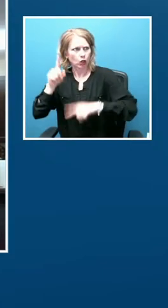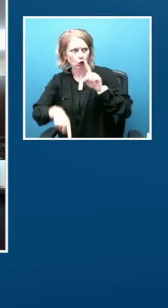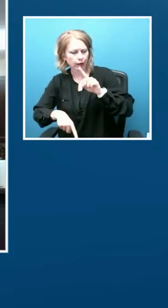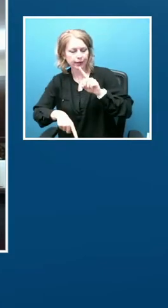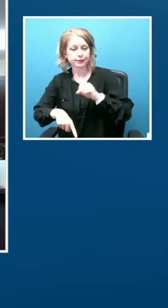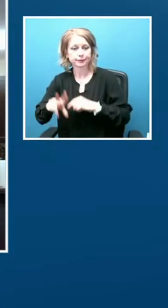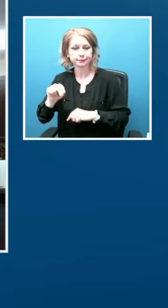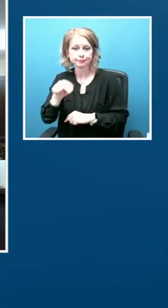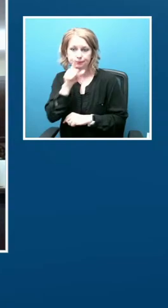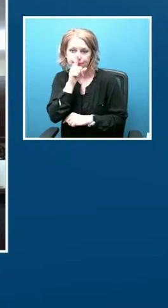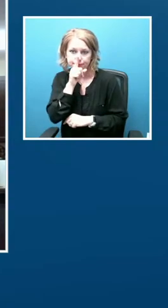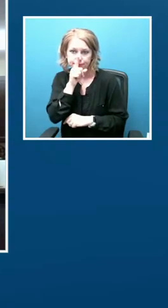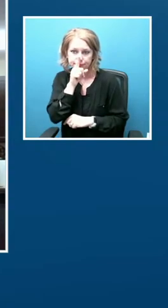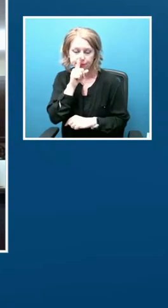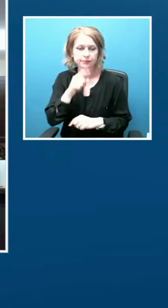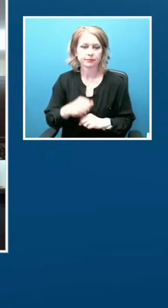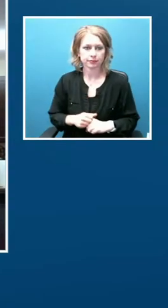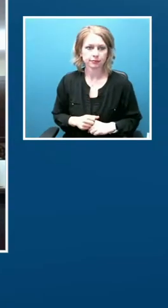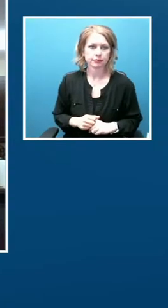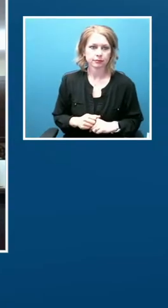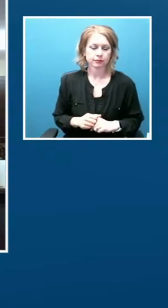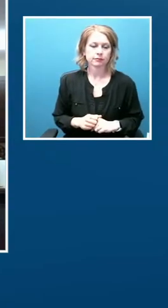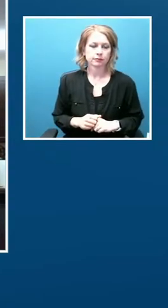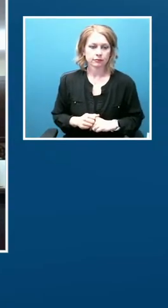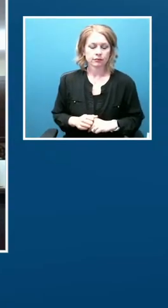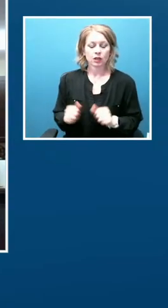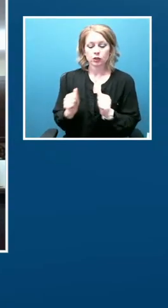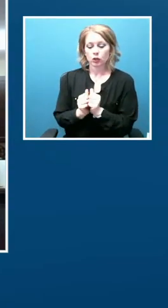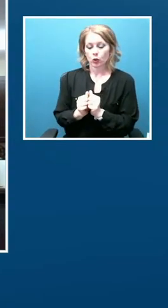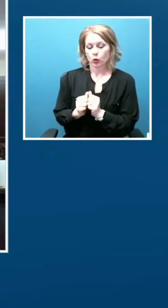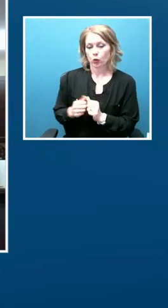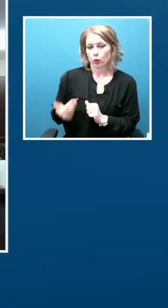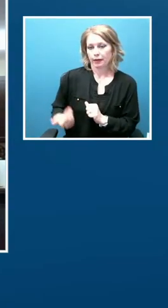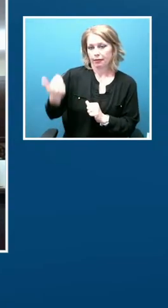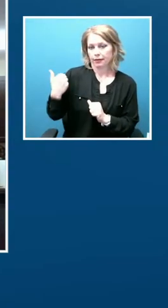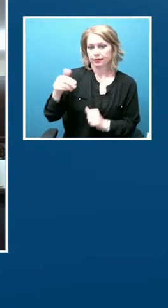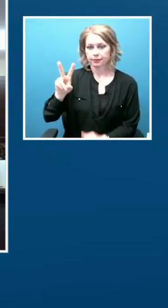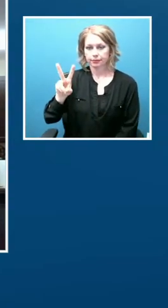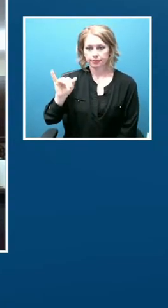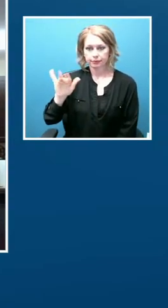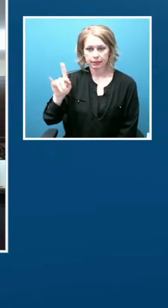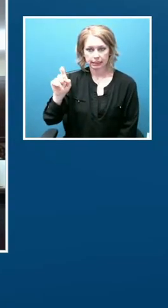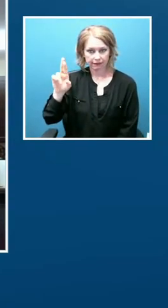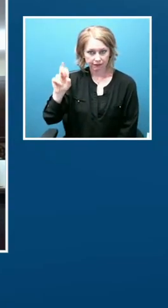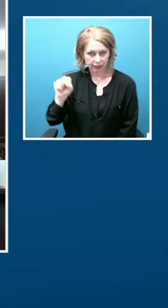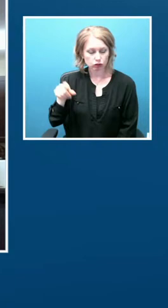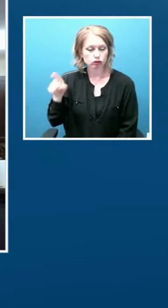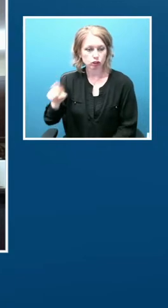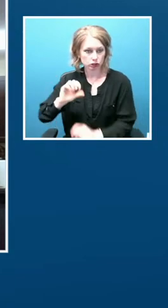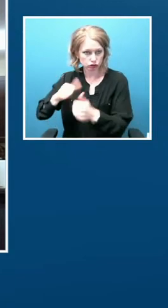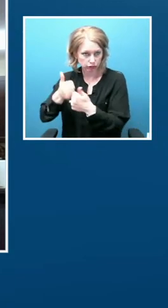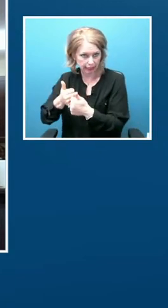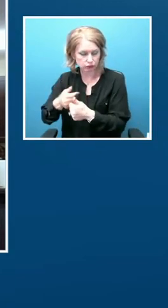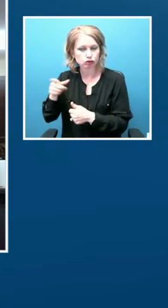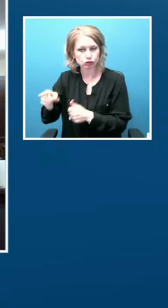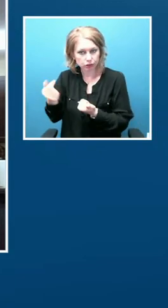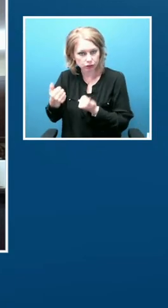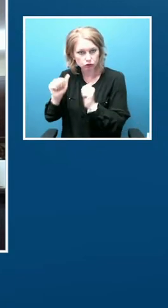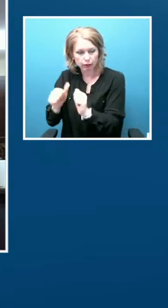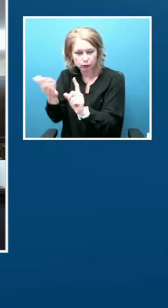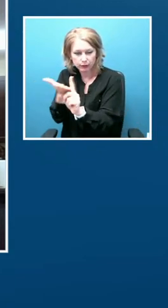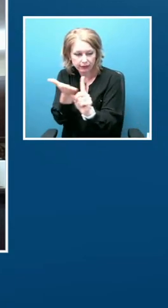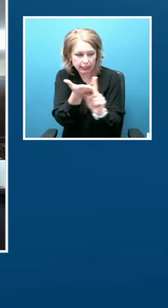of challengers in prior challenges against the state party, its convention delegates, and the challenge